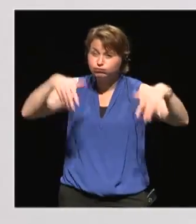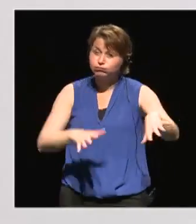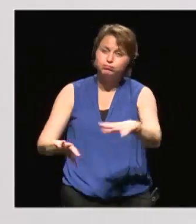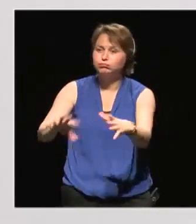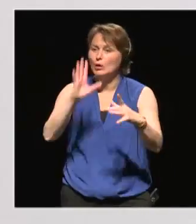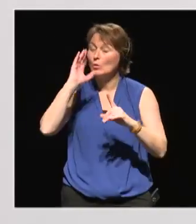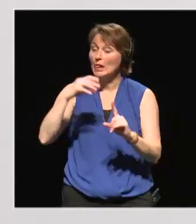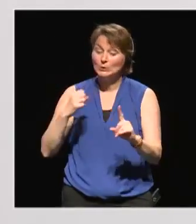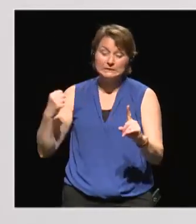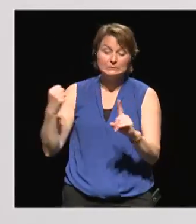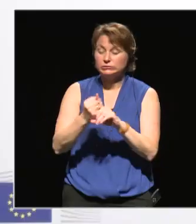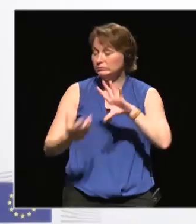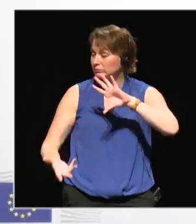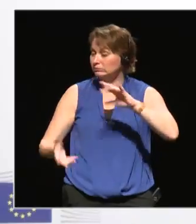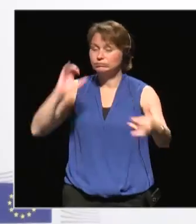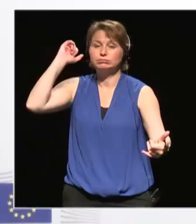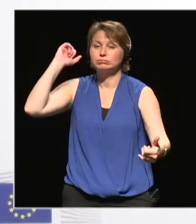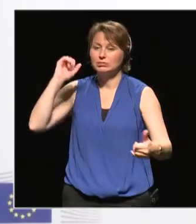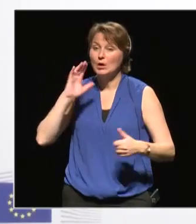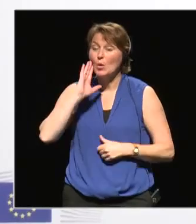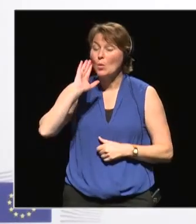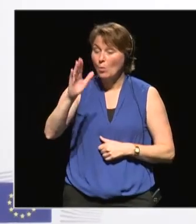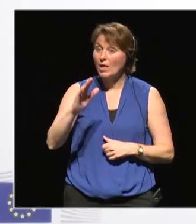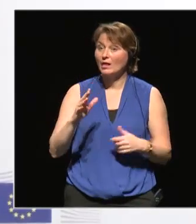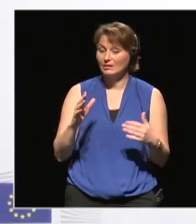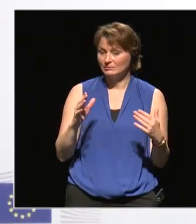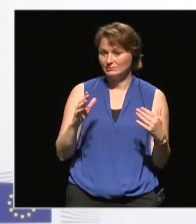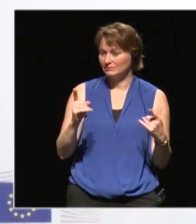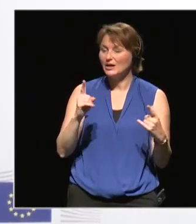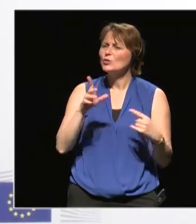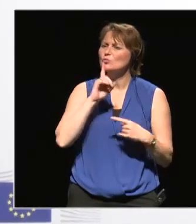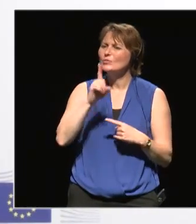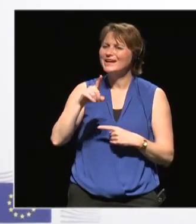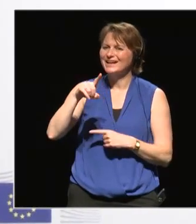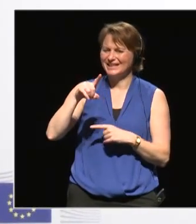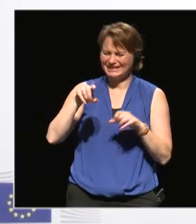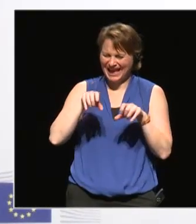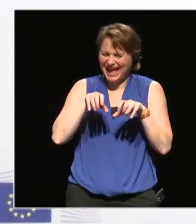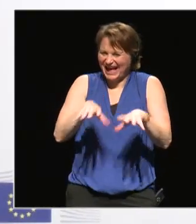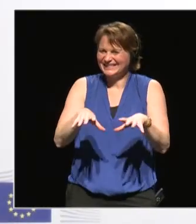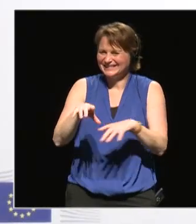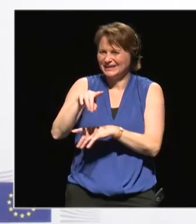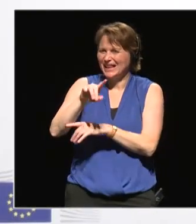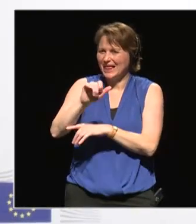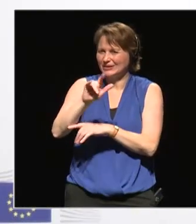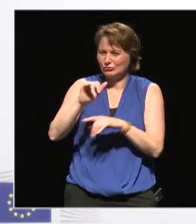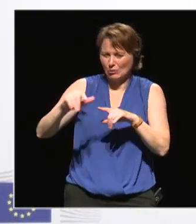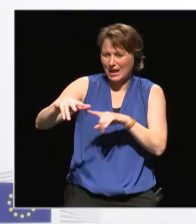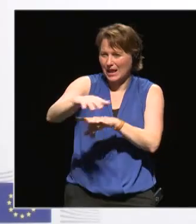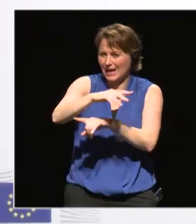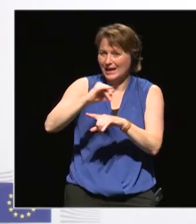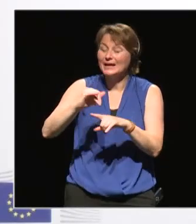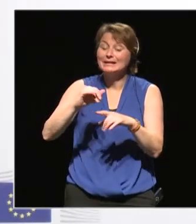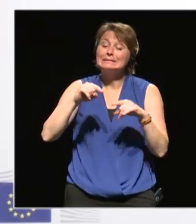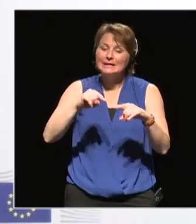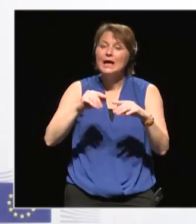It's going to cause desertification. And it's going to allow our glacial lakes to wreak havoc, not just in our country, but through our country,